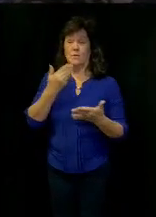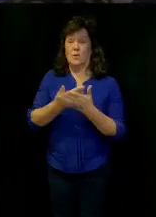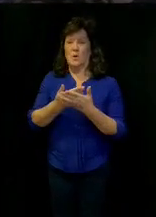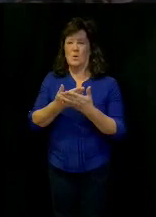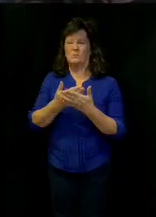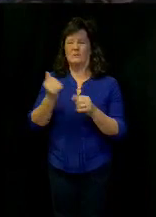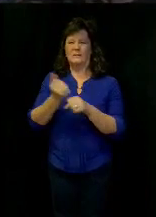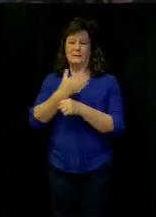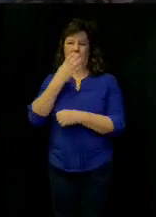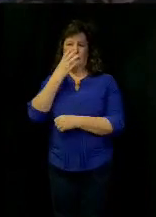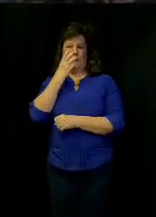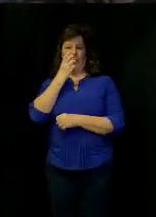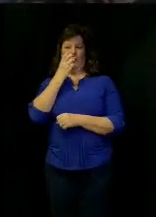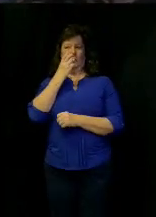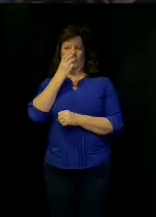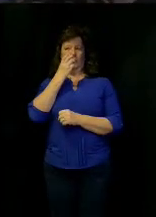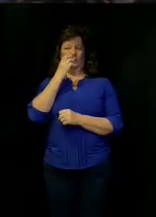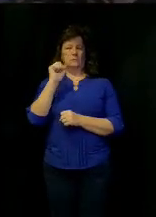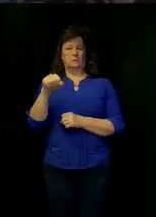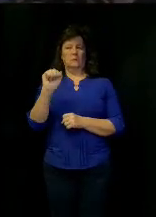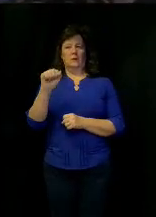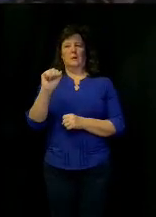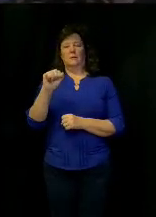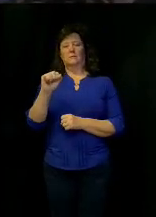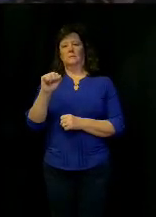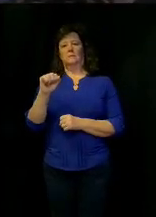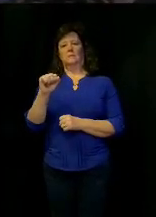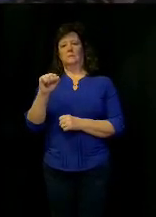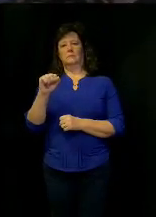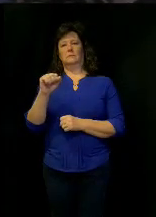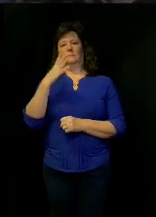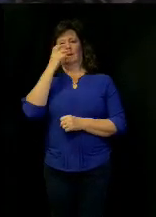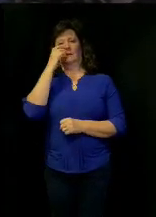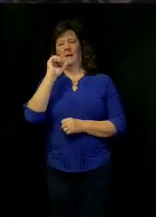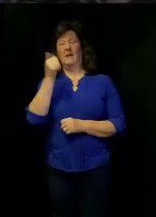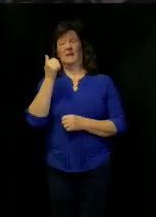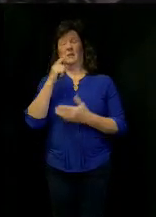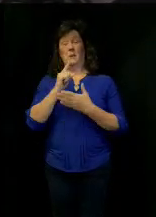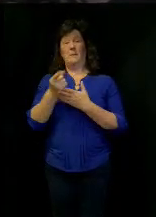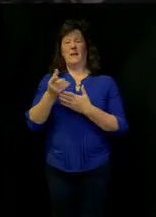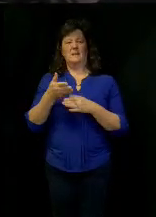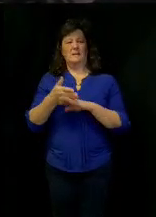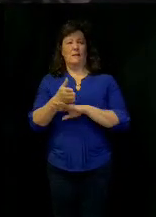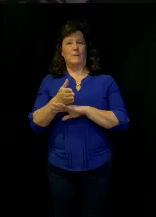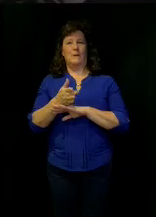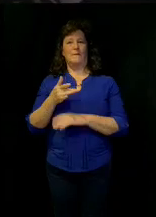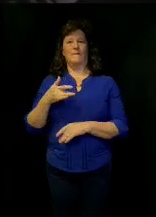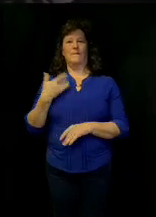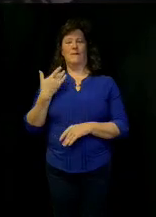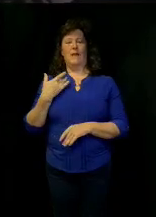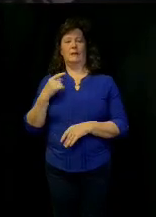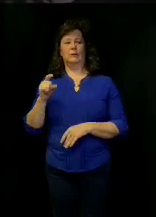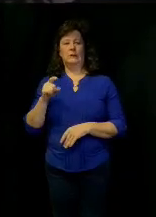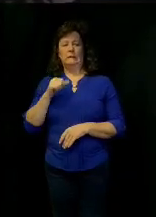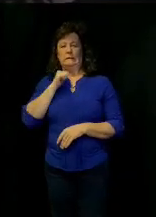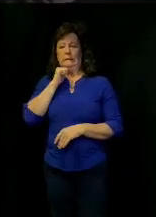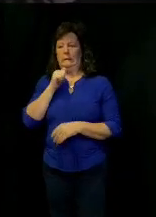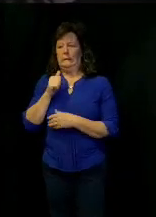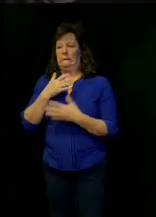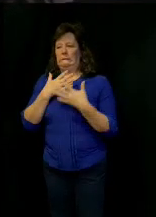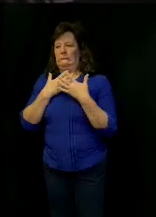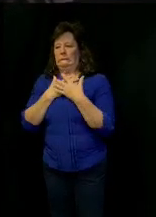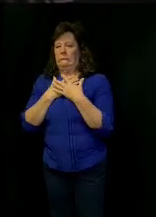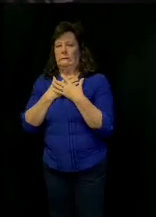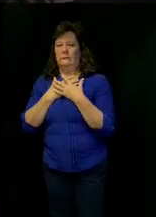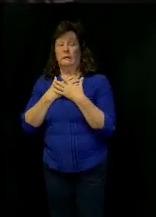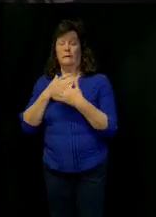angry. Come on, somebody. You ever been angry and 10 minutes after you got angry, you was like, man, I should have never done that. Because